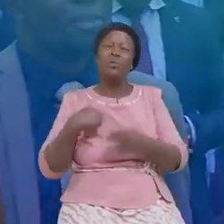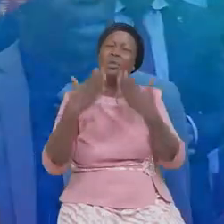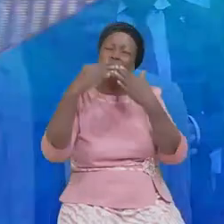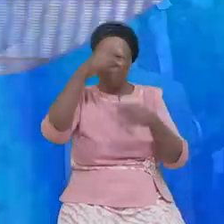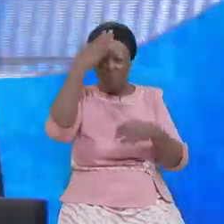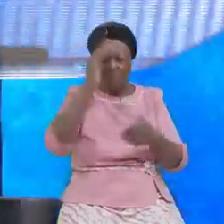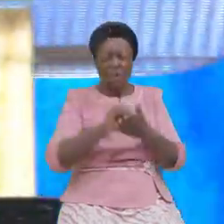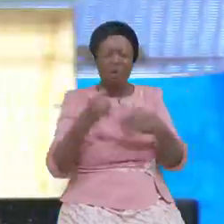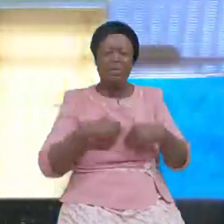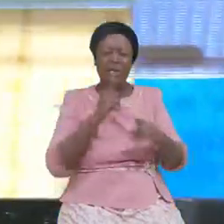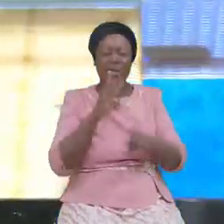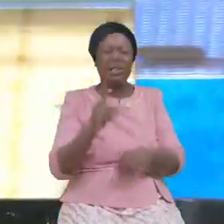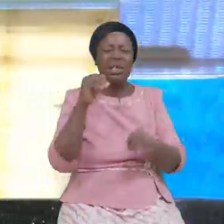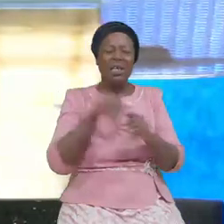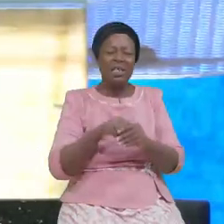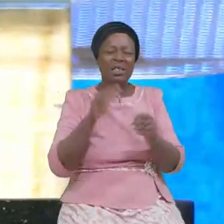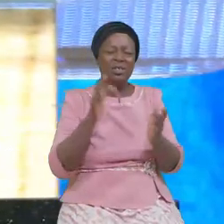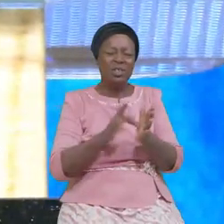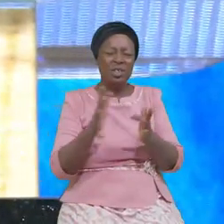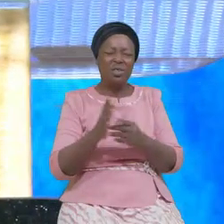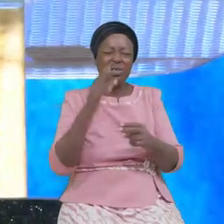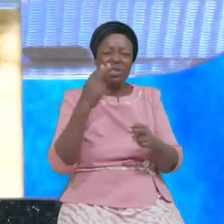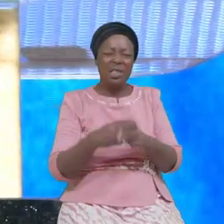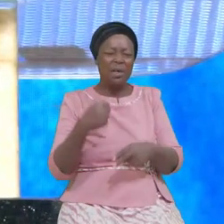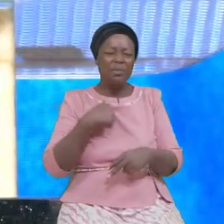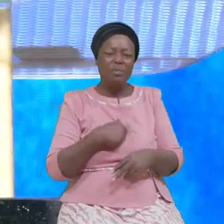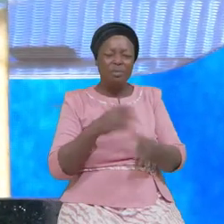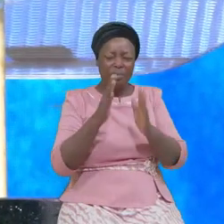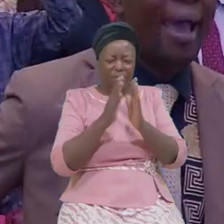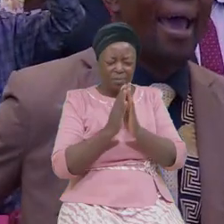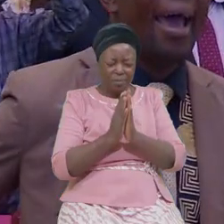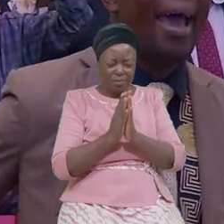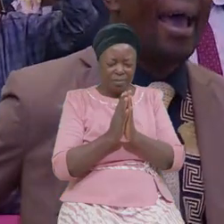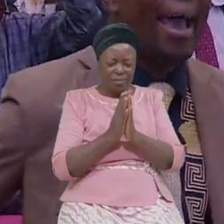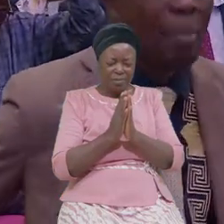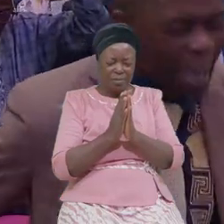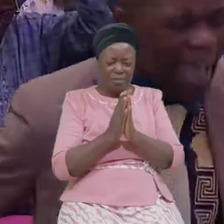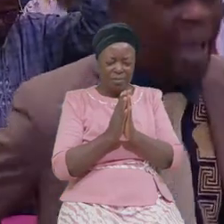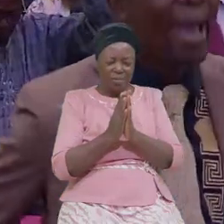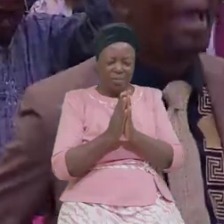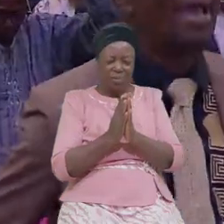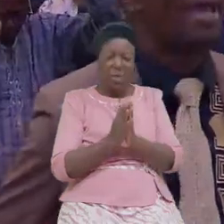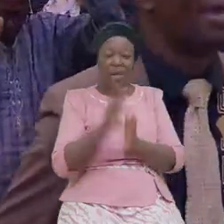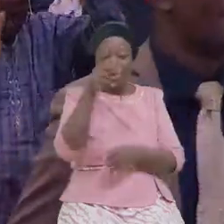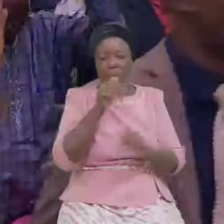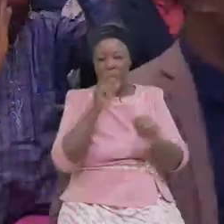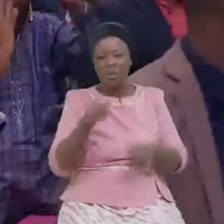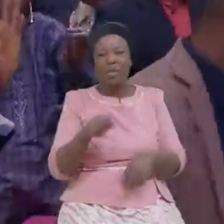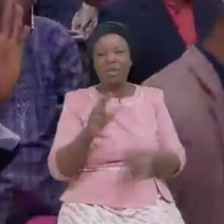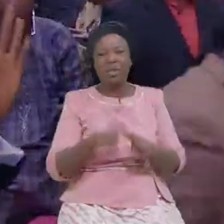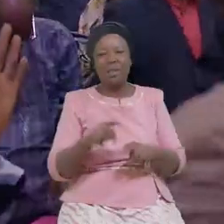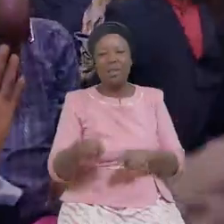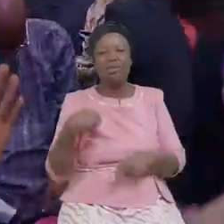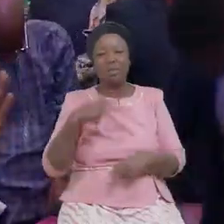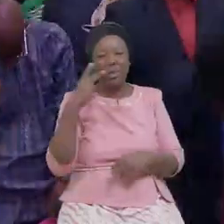have answered. In Jesus' name we pray. God bless you. And see, now we're looking